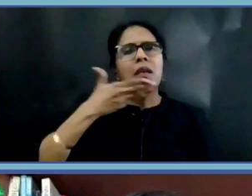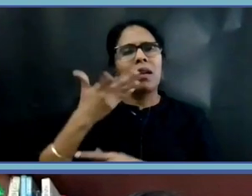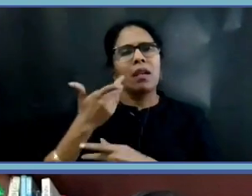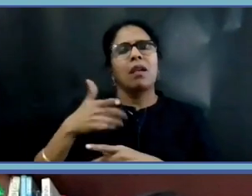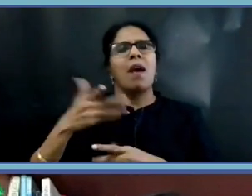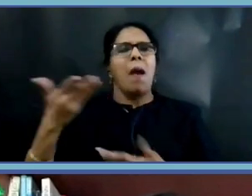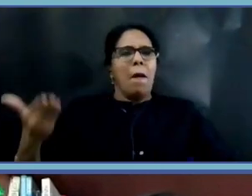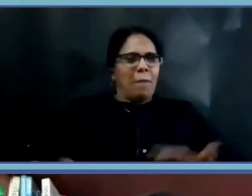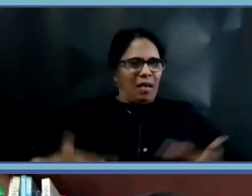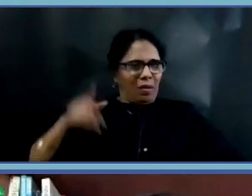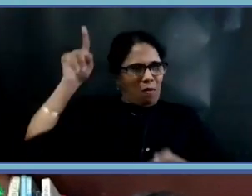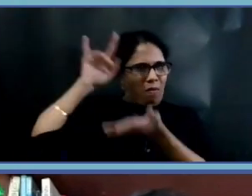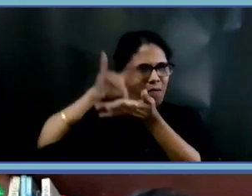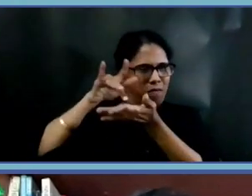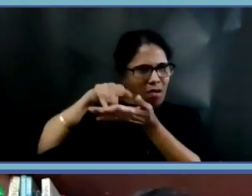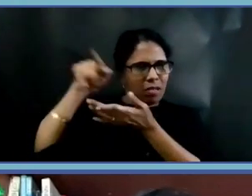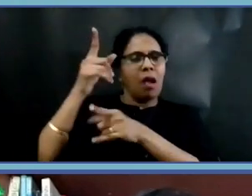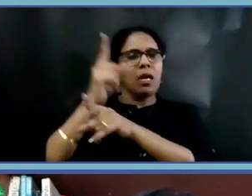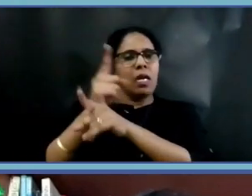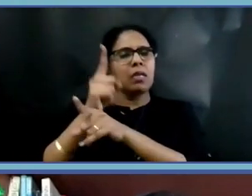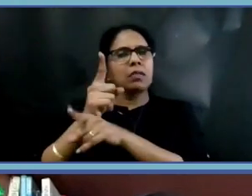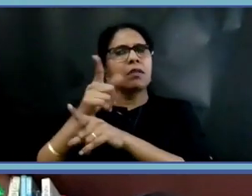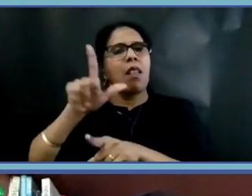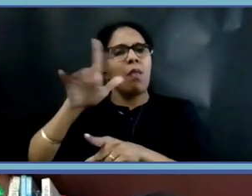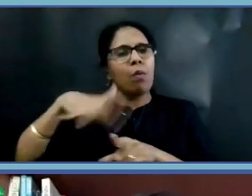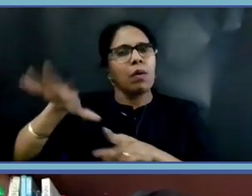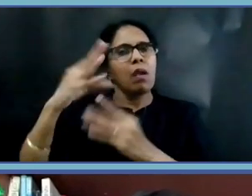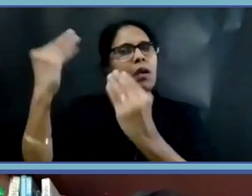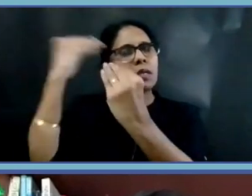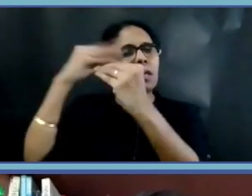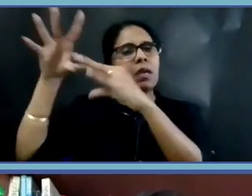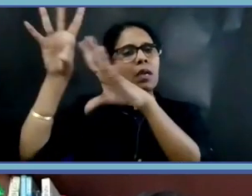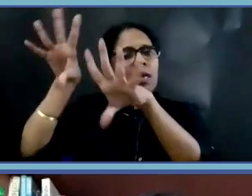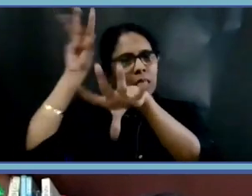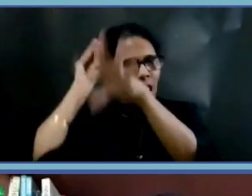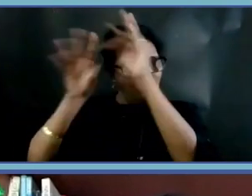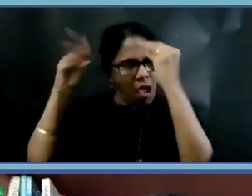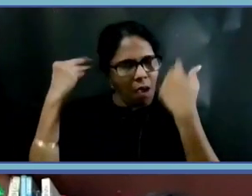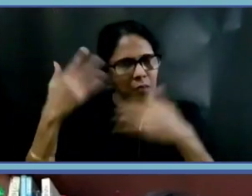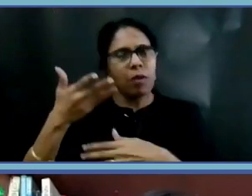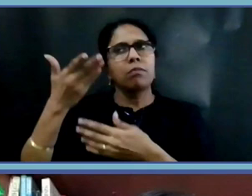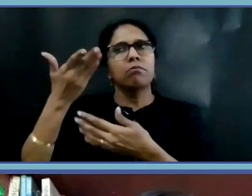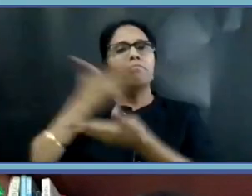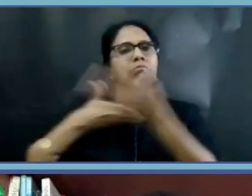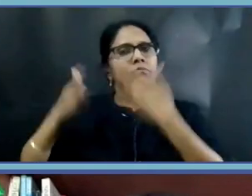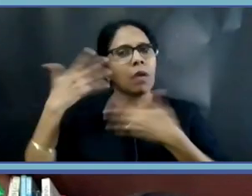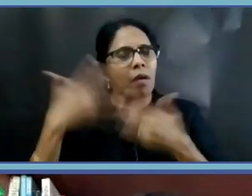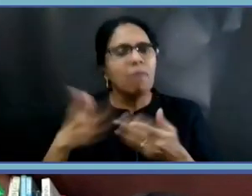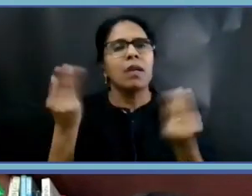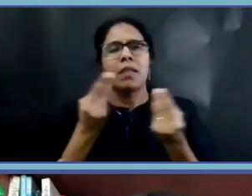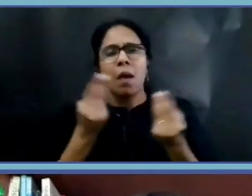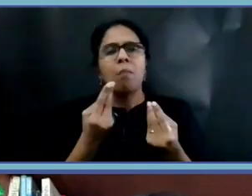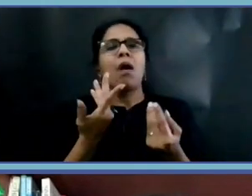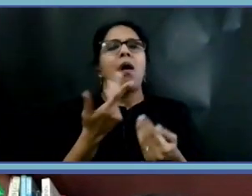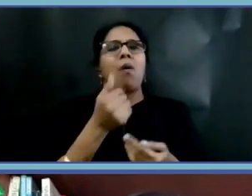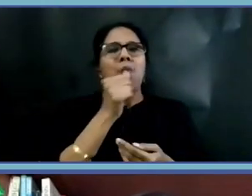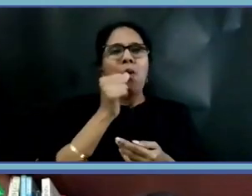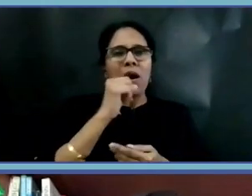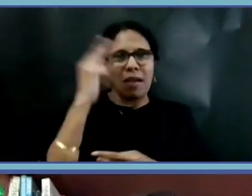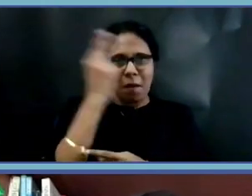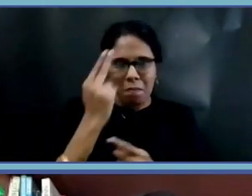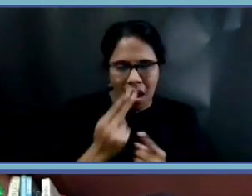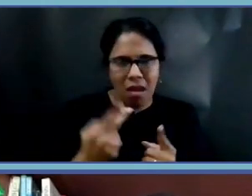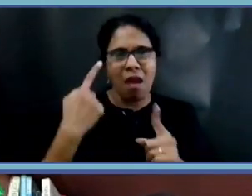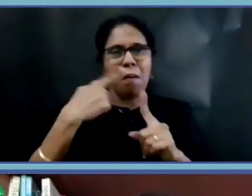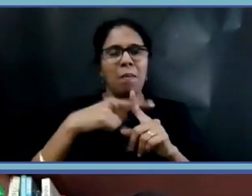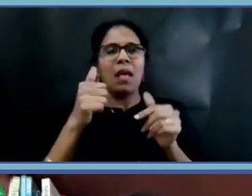Bengal and okay. learned some techniques of water painting as mm-hmm. well as acrylic. That's it. Otherwise, I did by